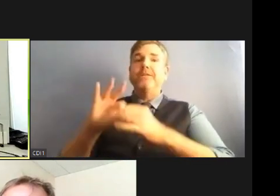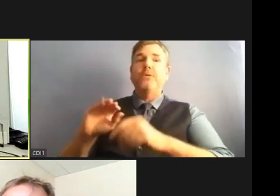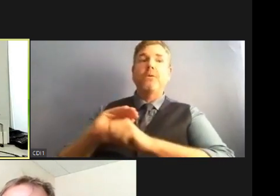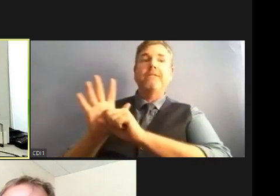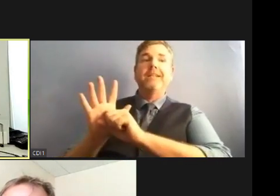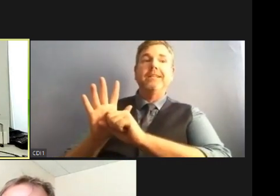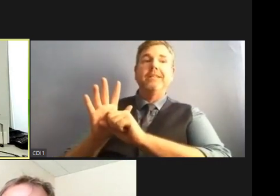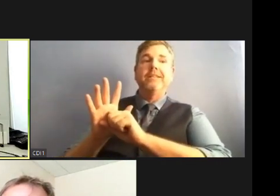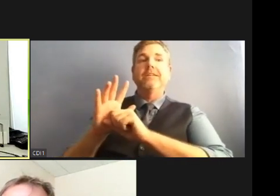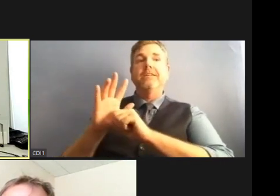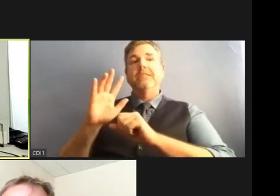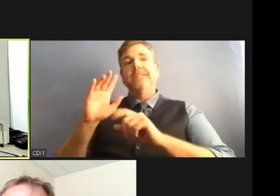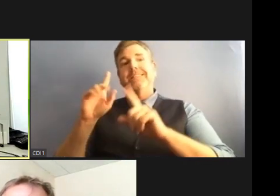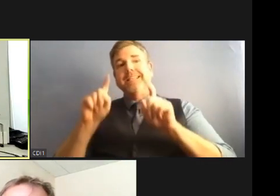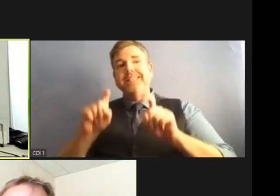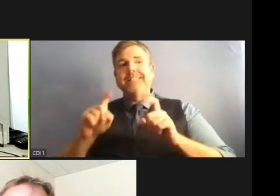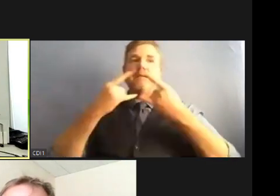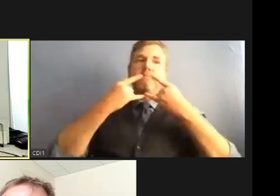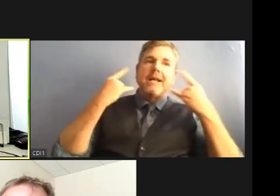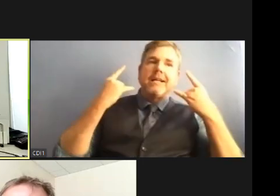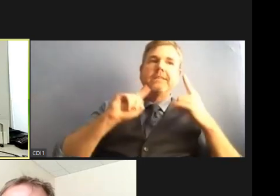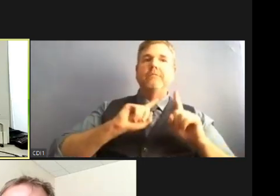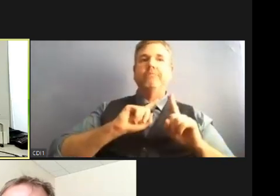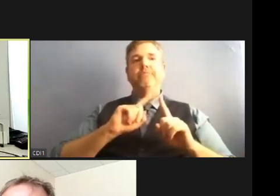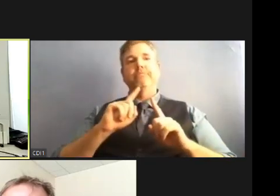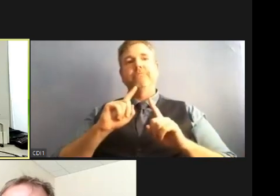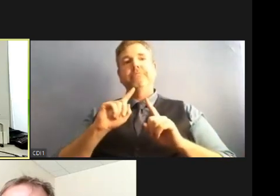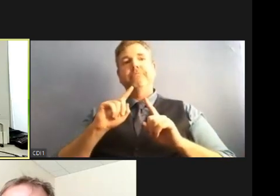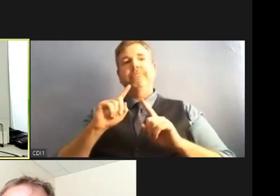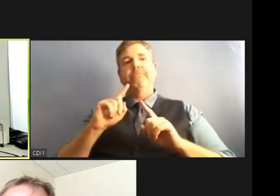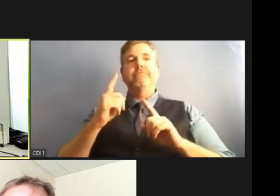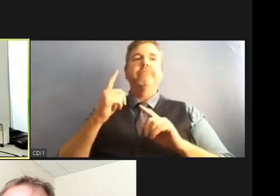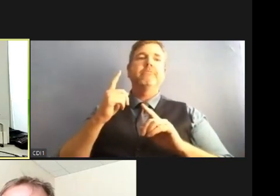mask, do's and don'ts, all of that by visiting